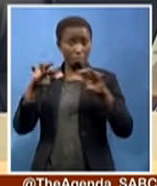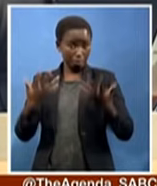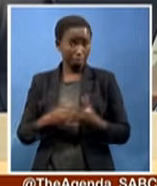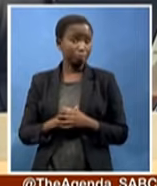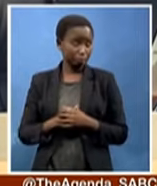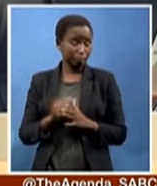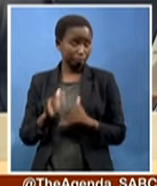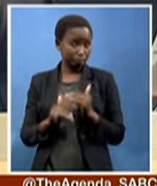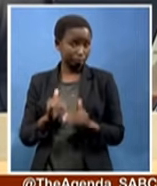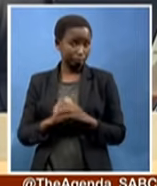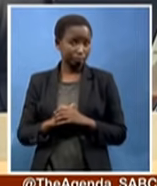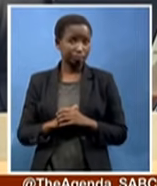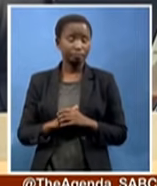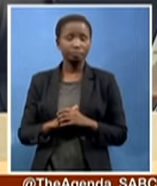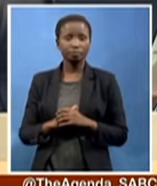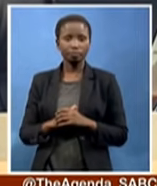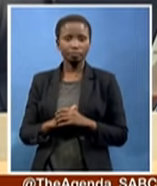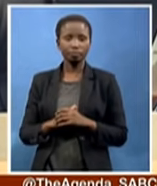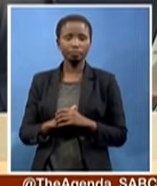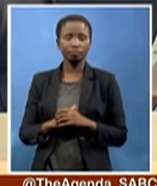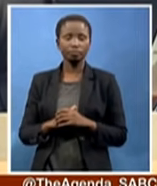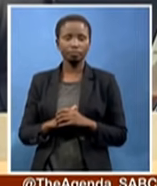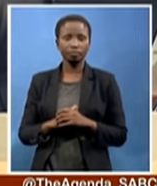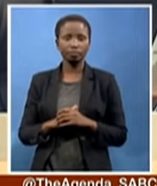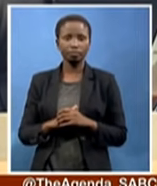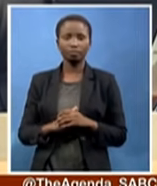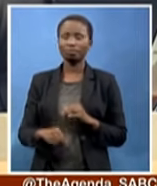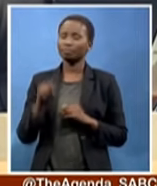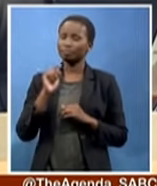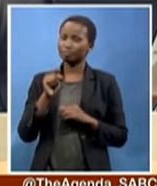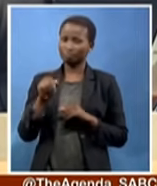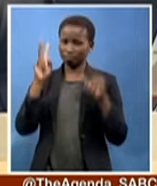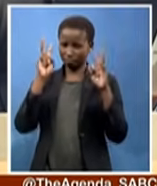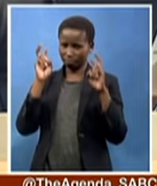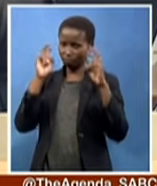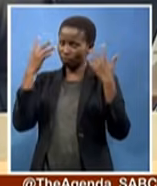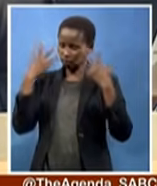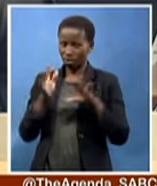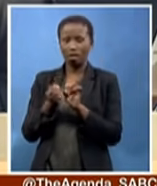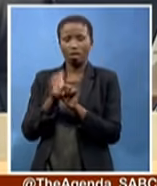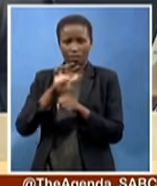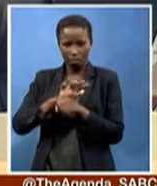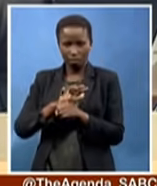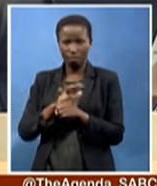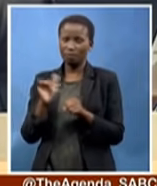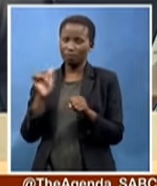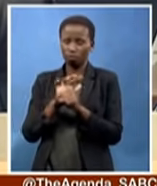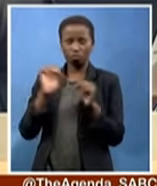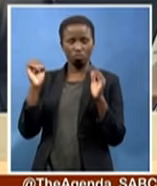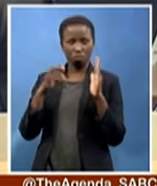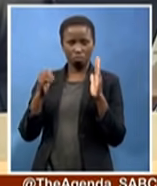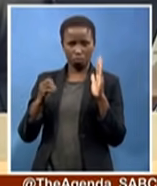This issue has been covered in some detail by the ANC National Chairperson, Mr. Gwede